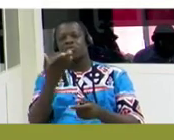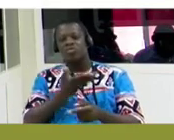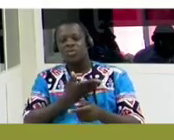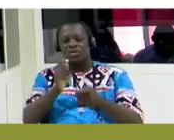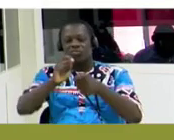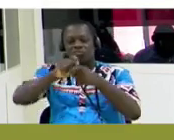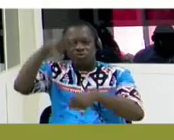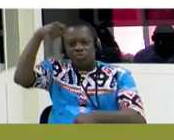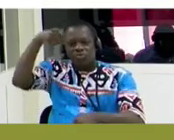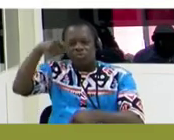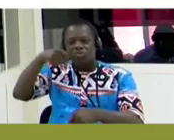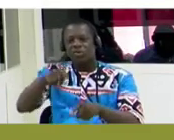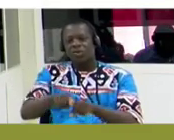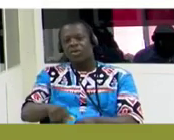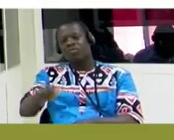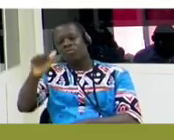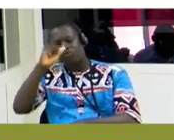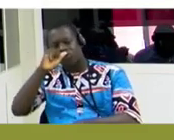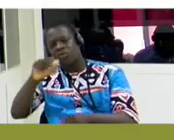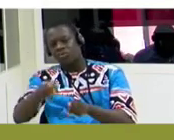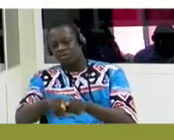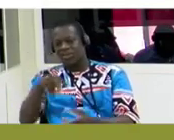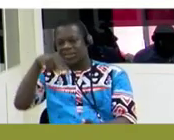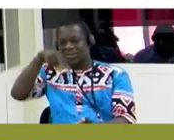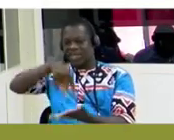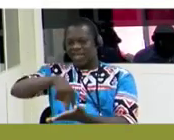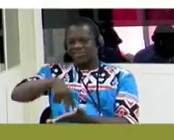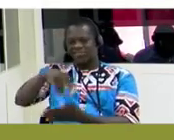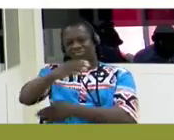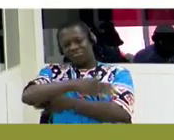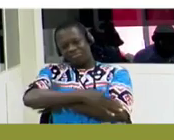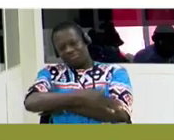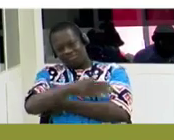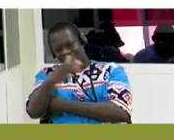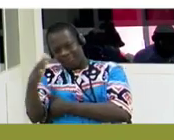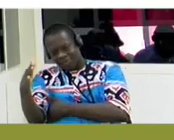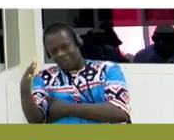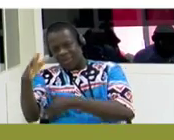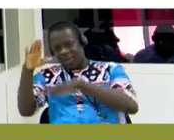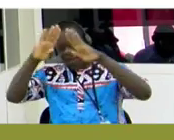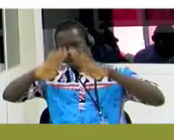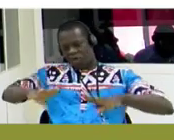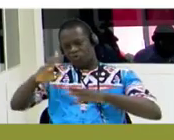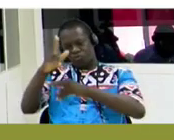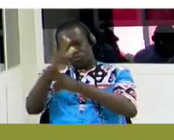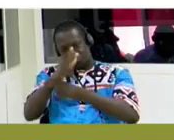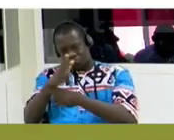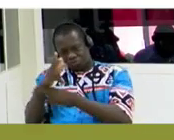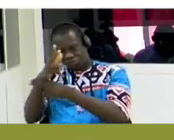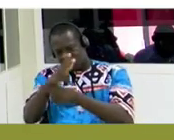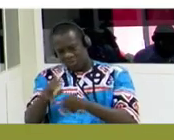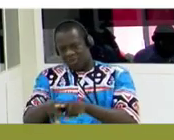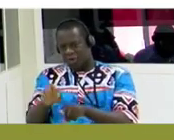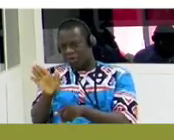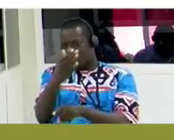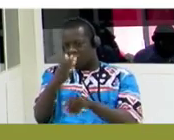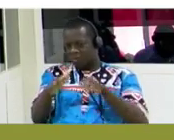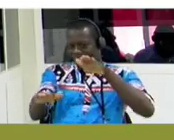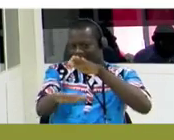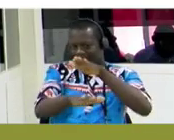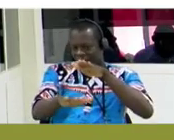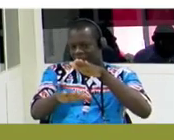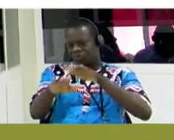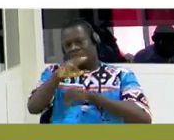drinks. I was standing by the door of the guard room, but I didn't go down.